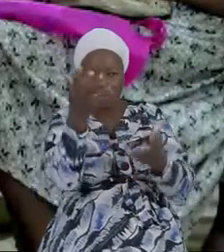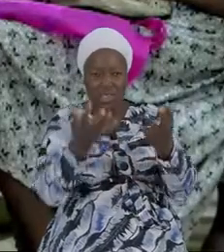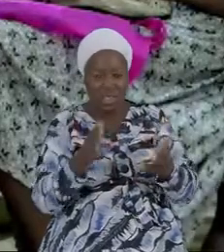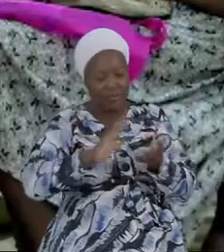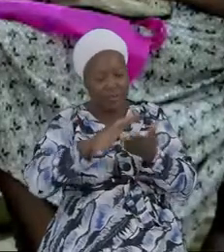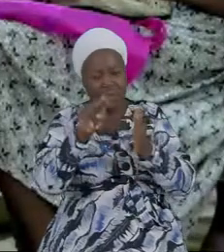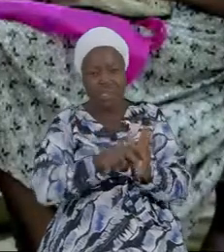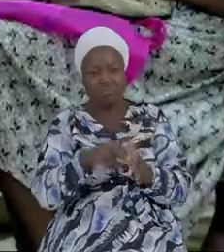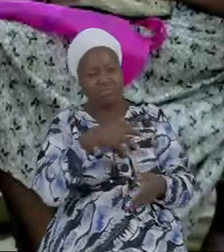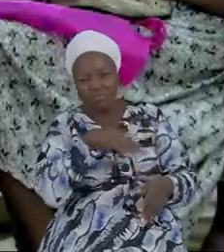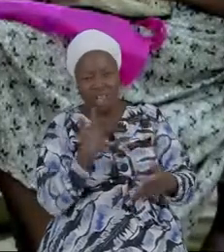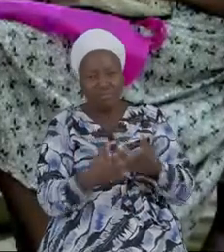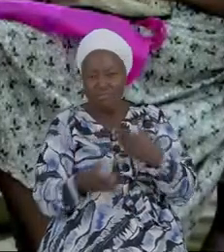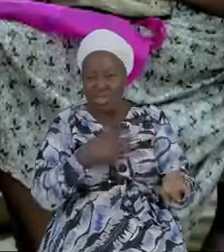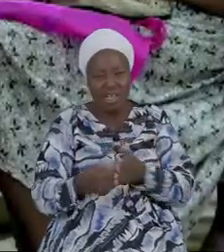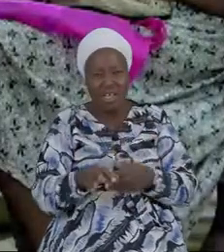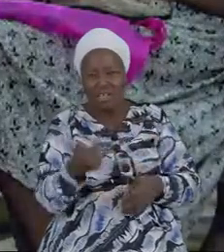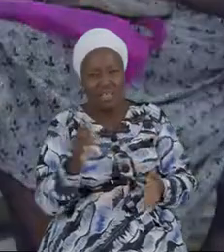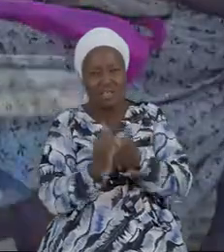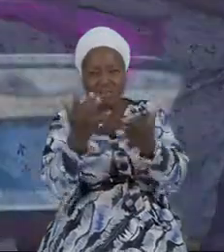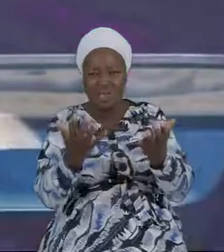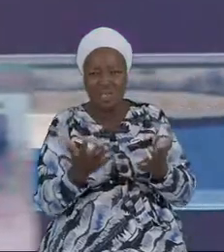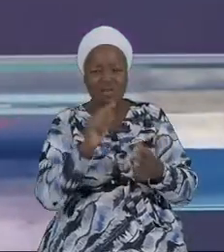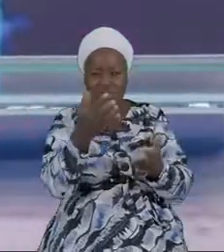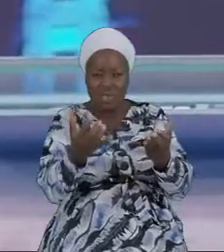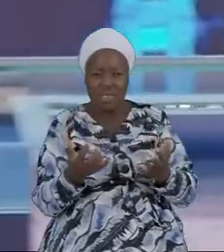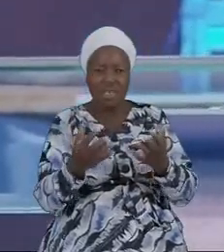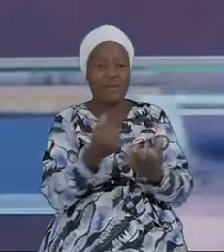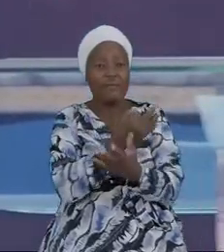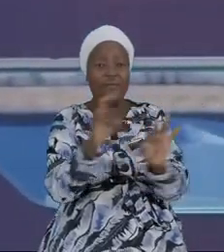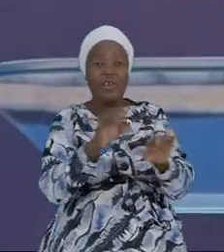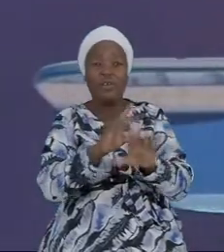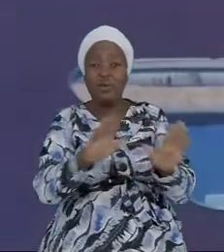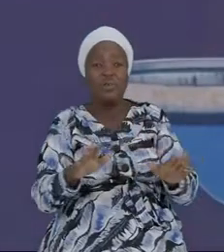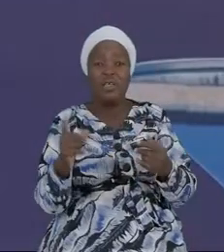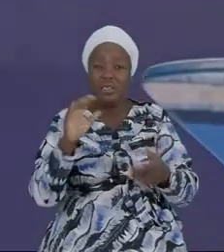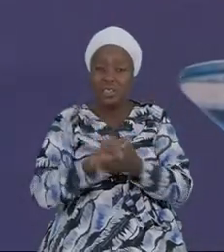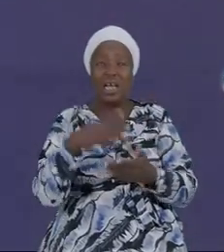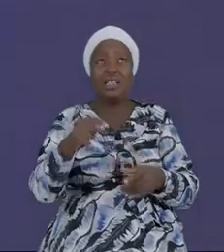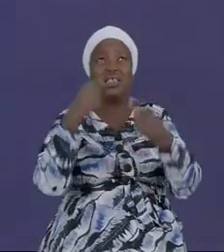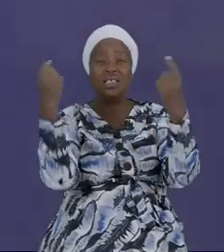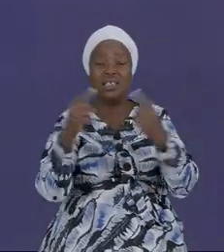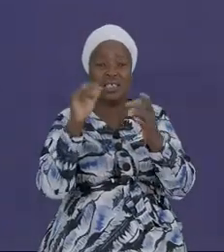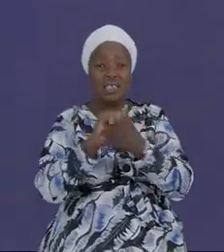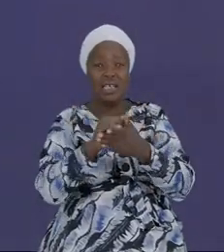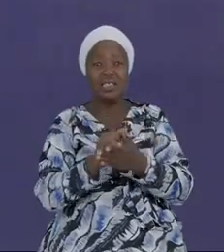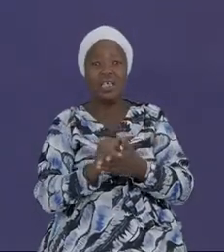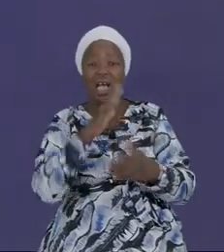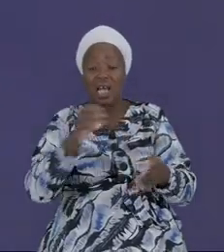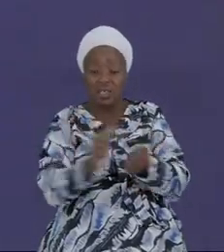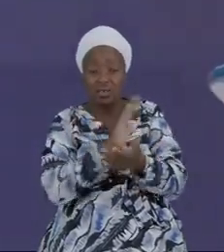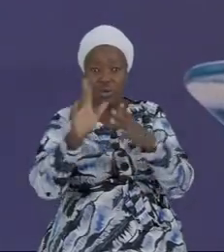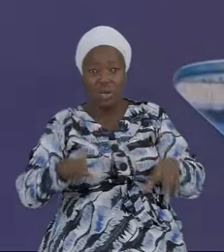forgiveness, whatsoever things you desire freedom, that the sin that had bound you,